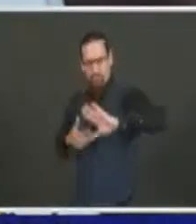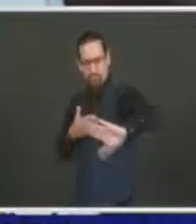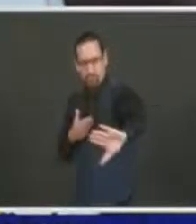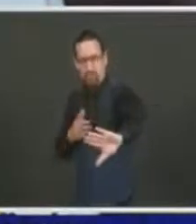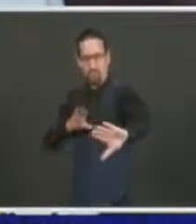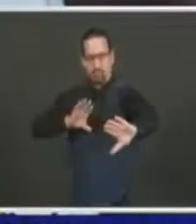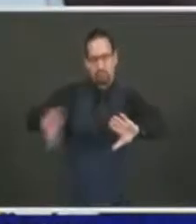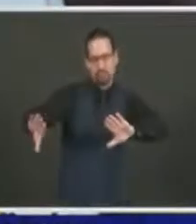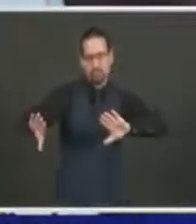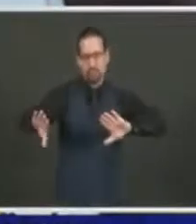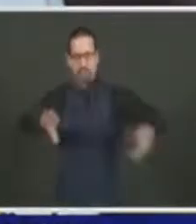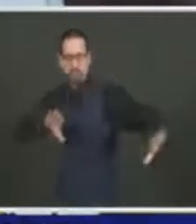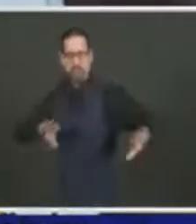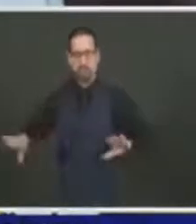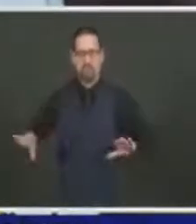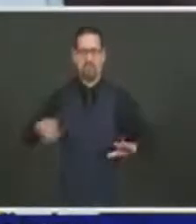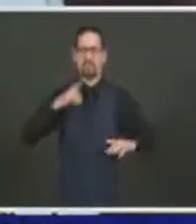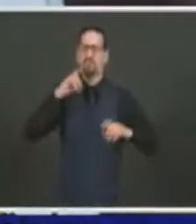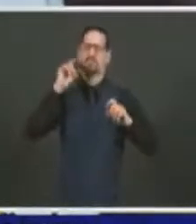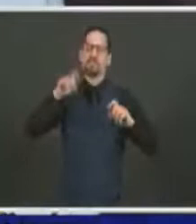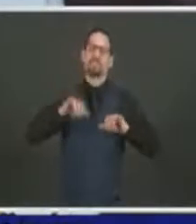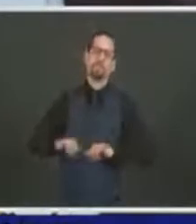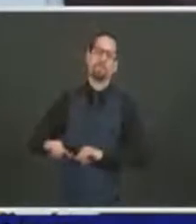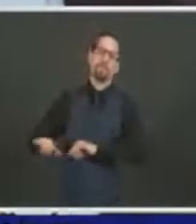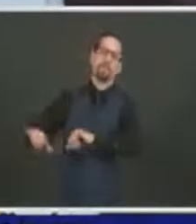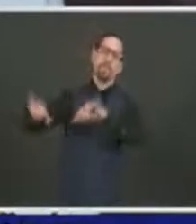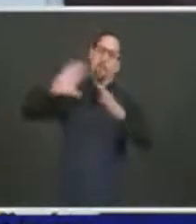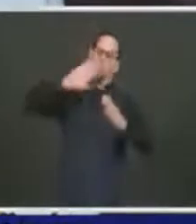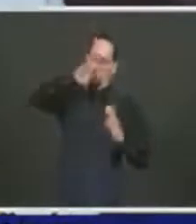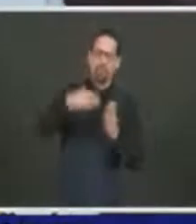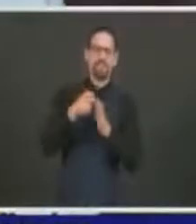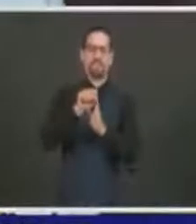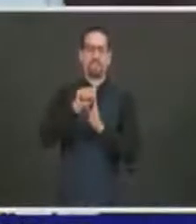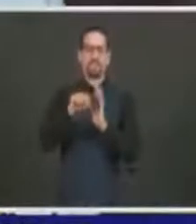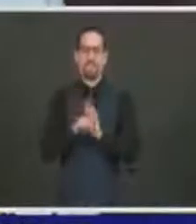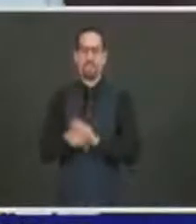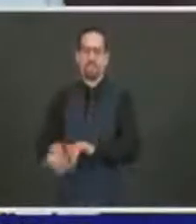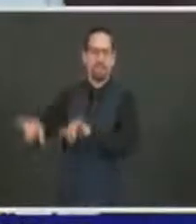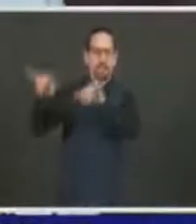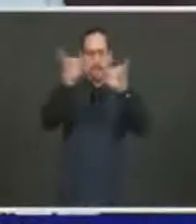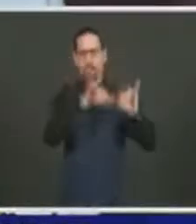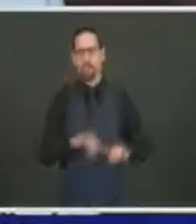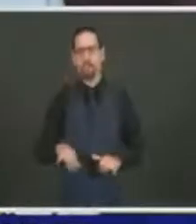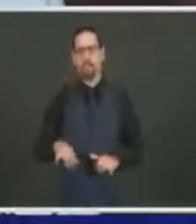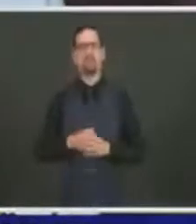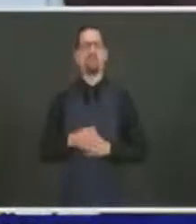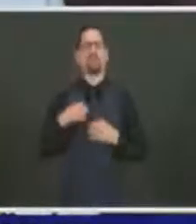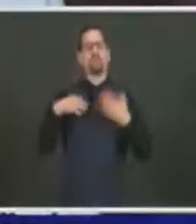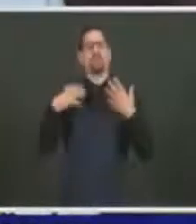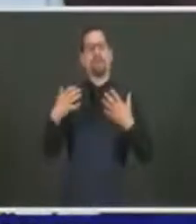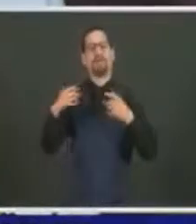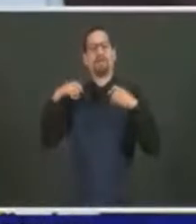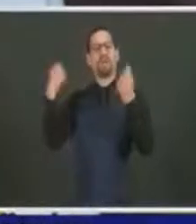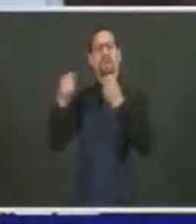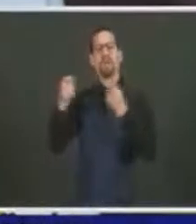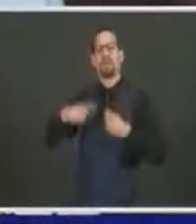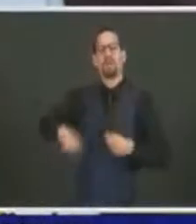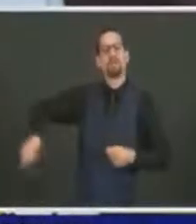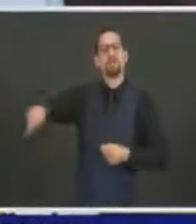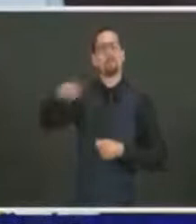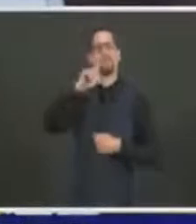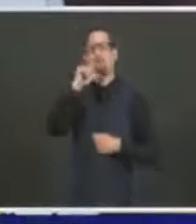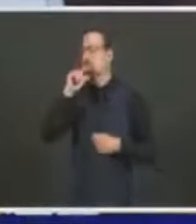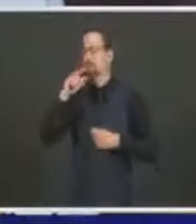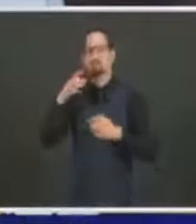making sacrifices too. I want to acknowledge that and celebrate that. And what we want now is for everyone to join